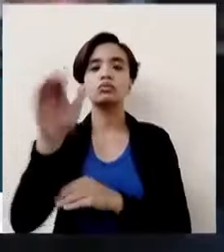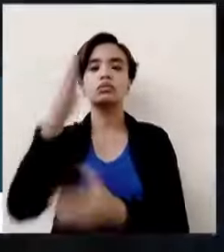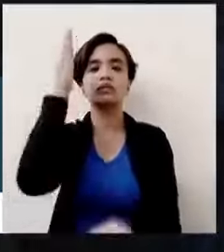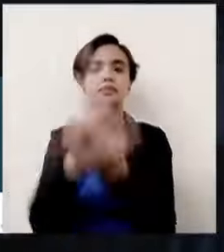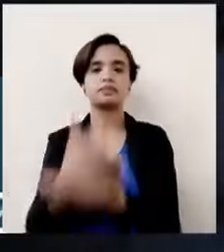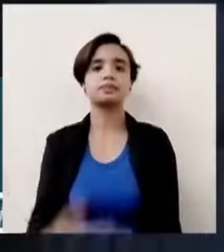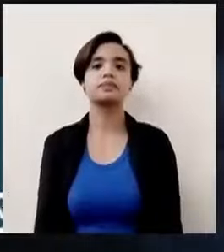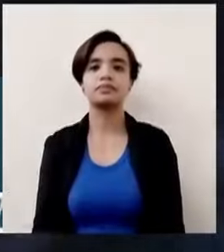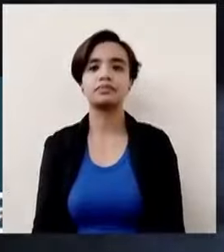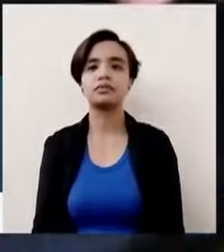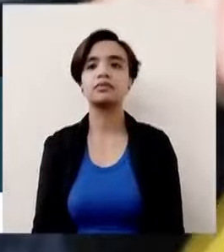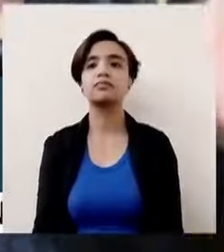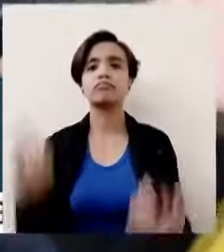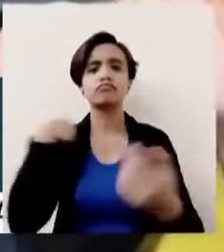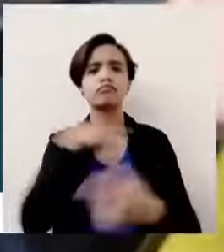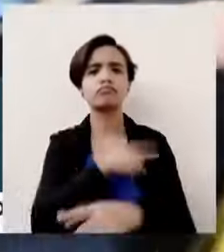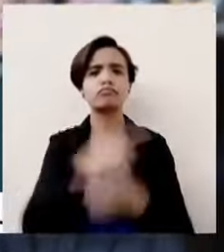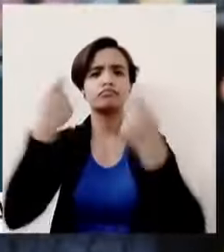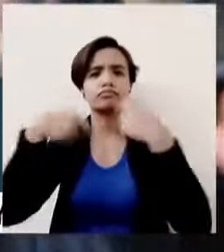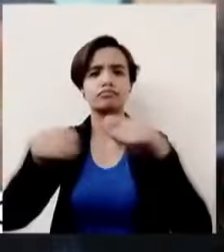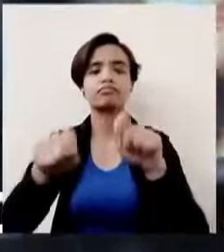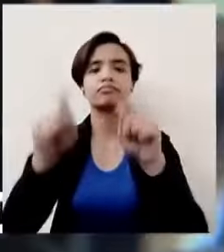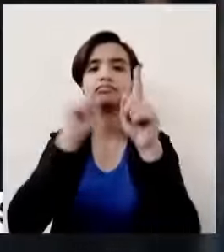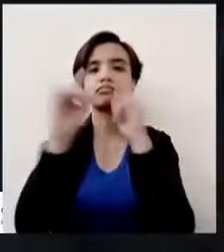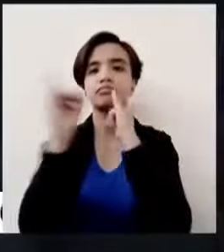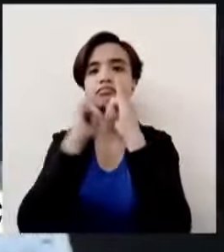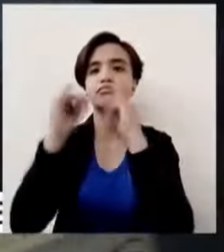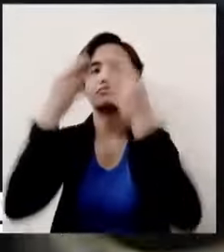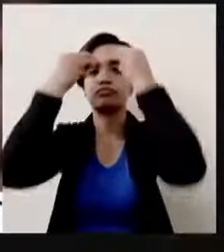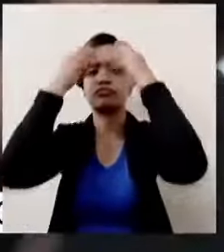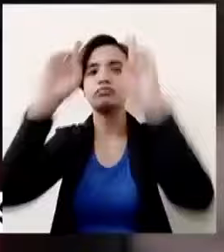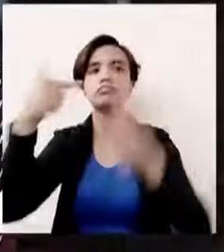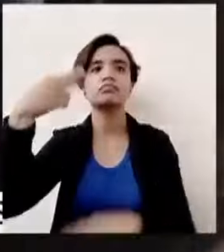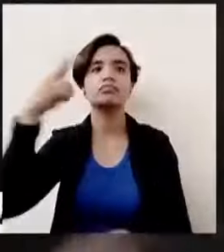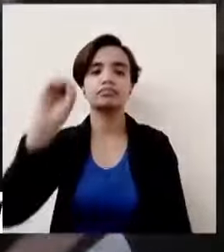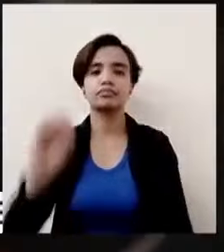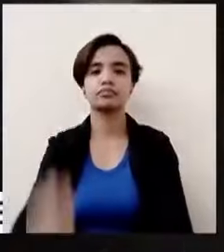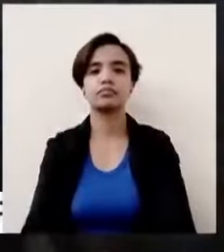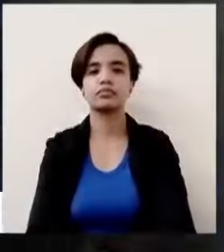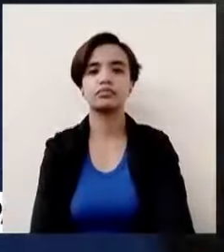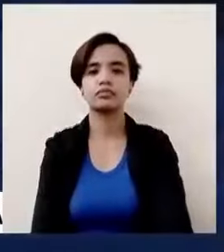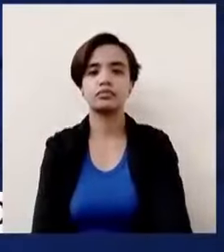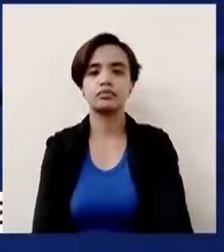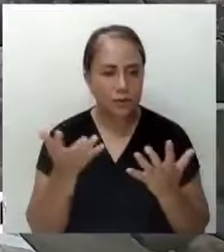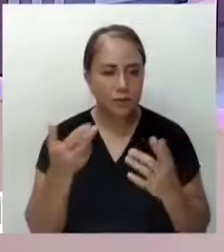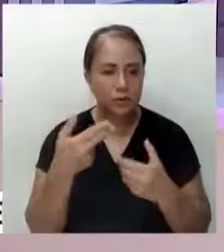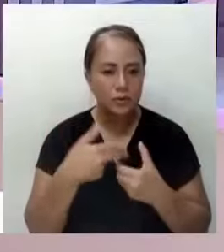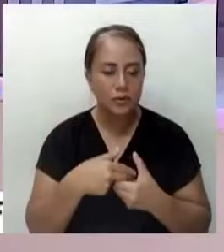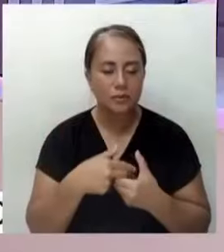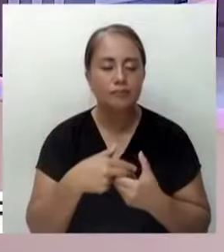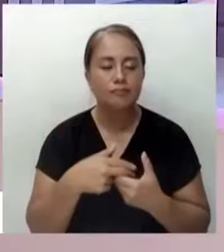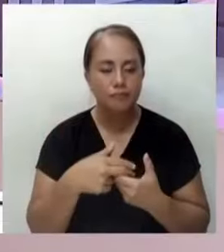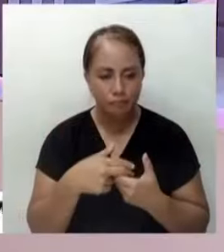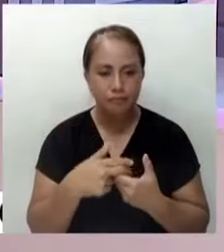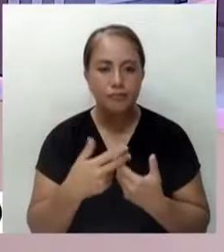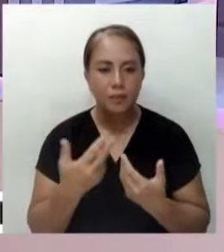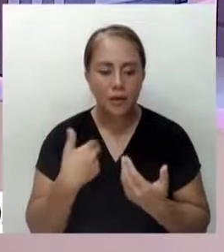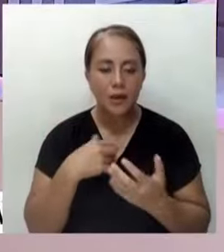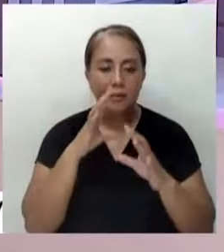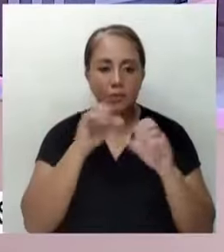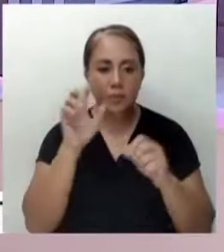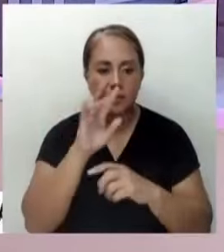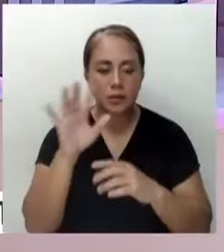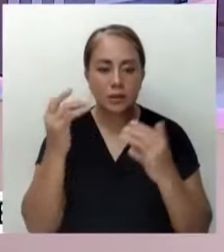are still trying to get the side of Mayor Go. Victoria Tulad, ABS-CBN News. Well, President Marcos is now